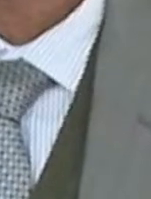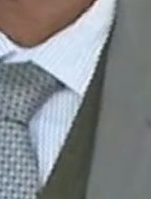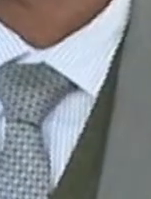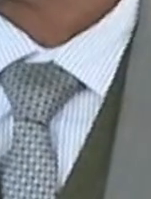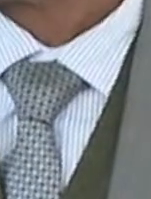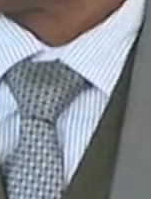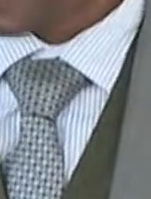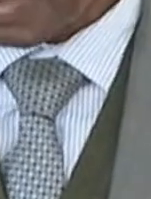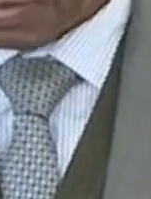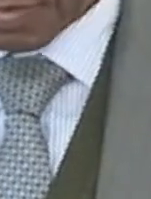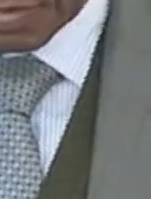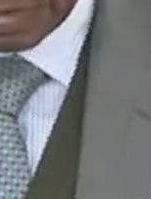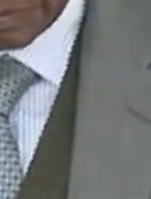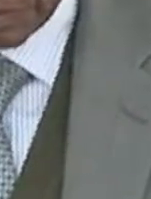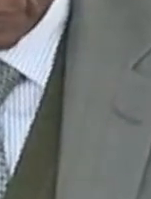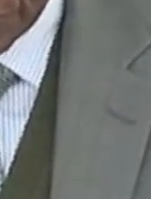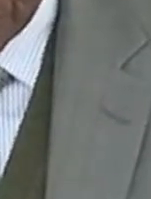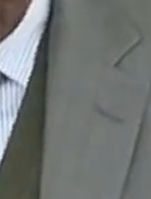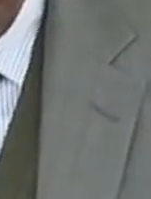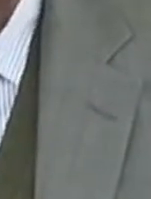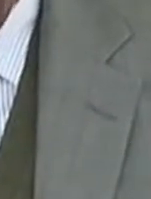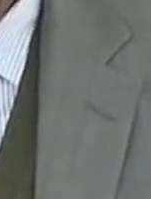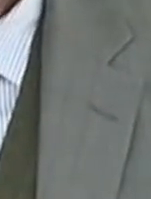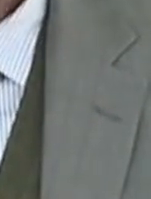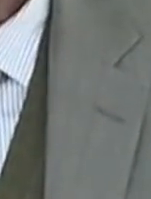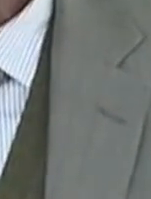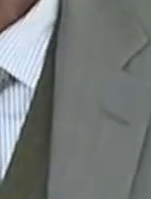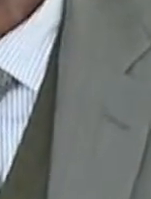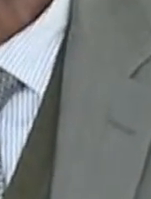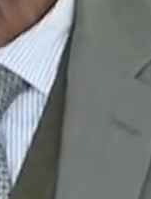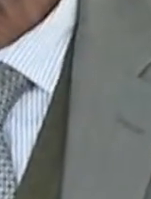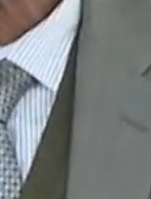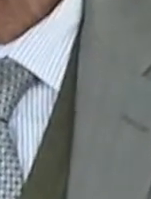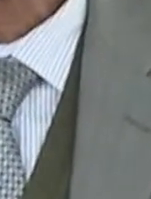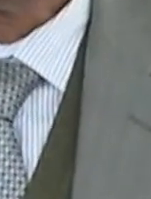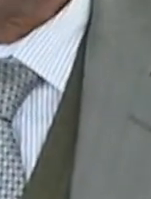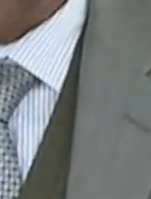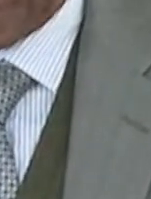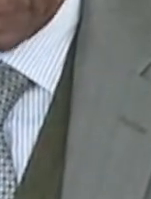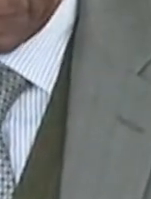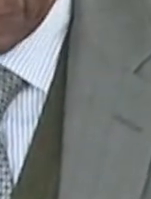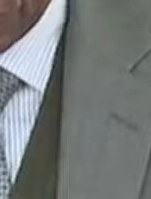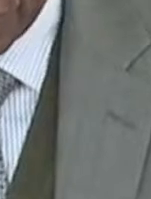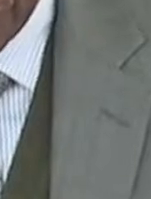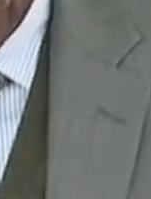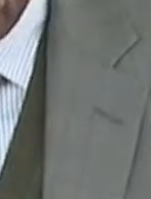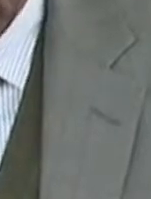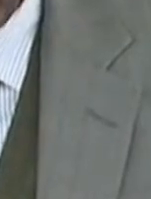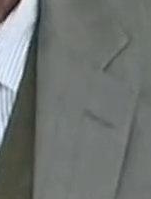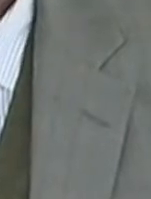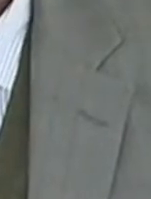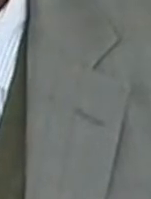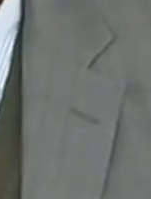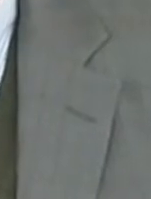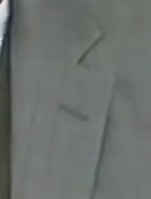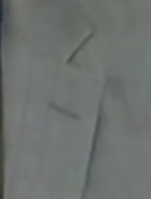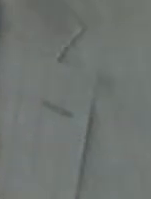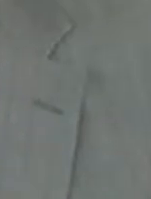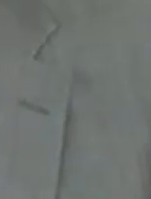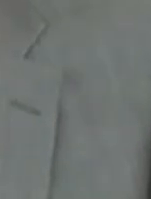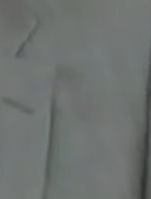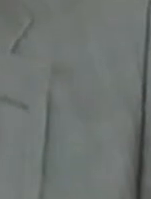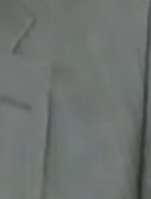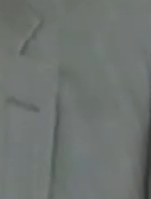students and guests, I'm really very pleased to be